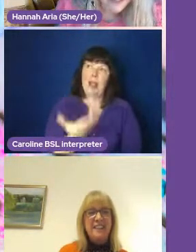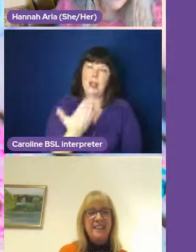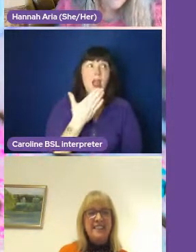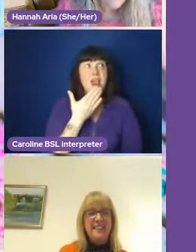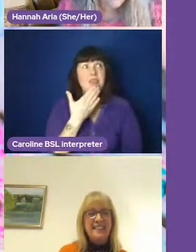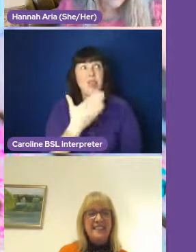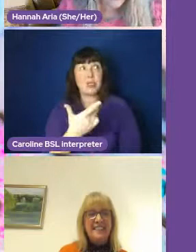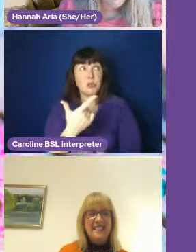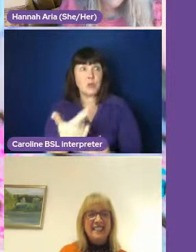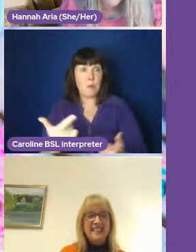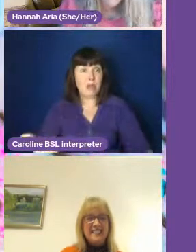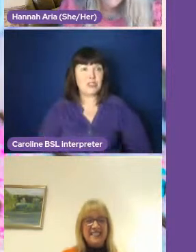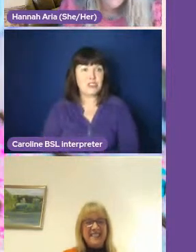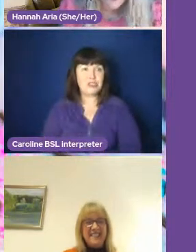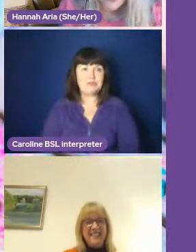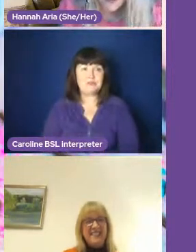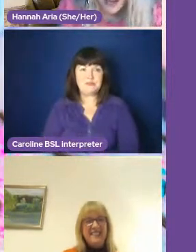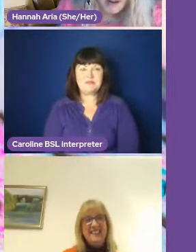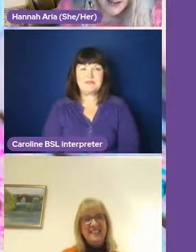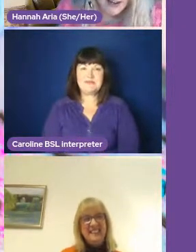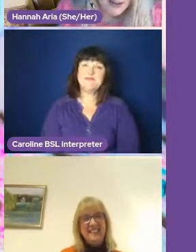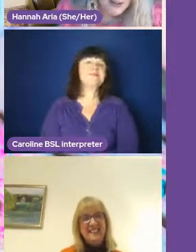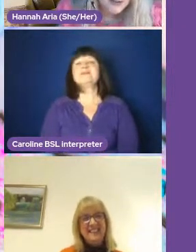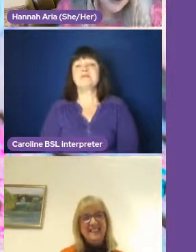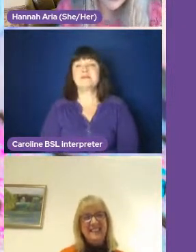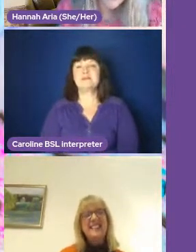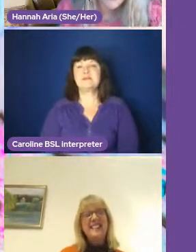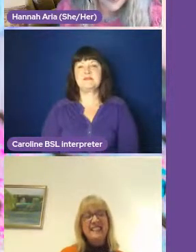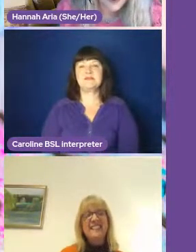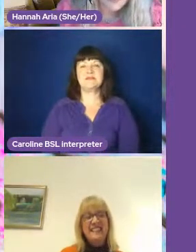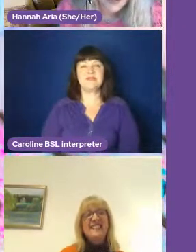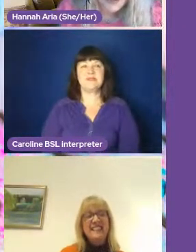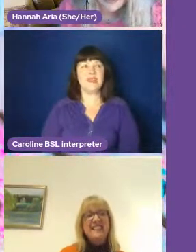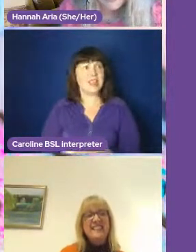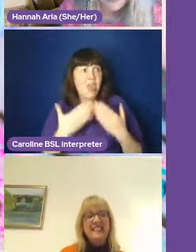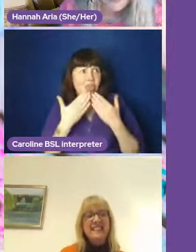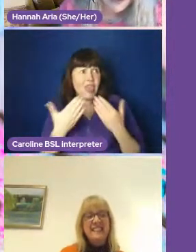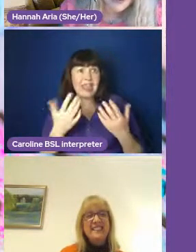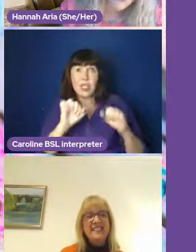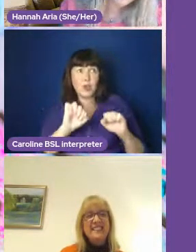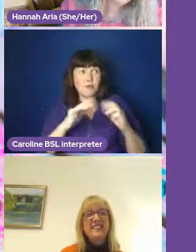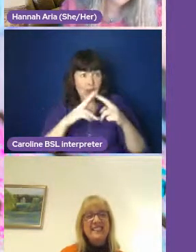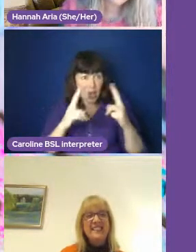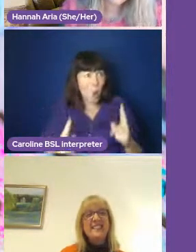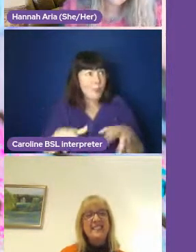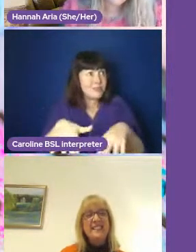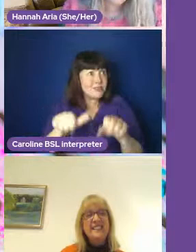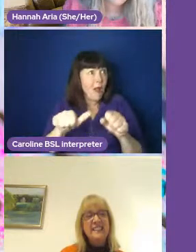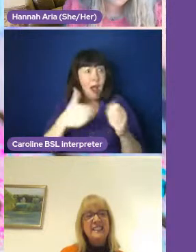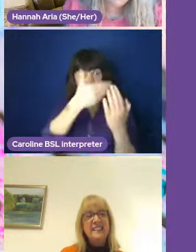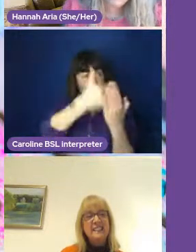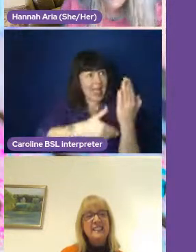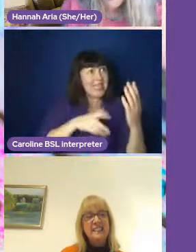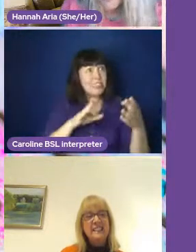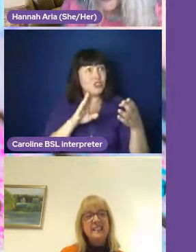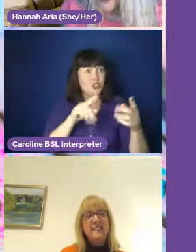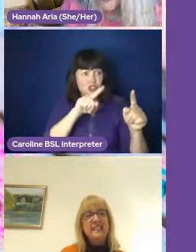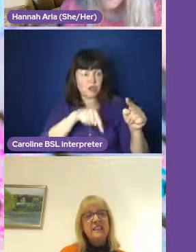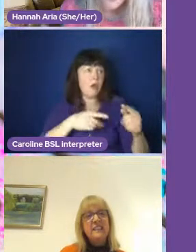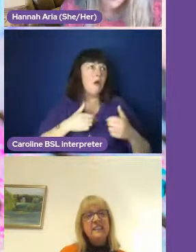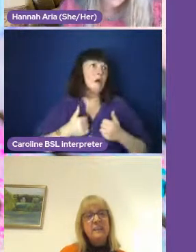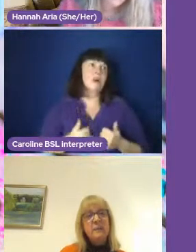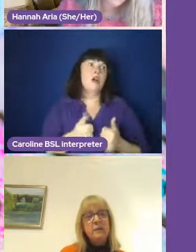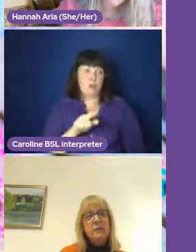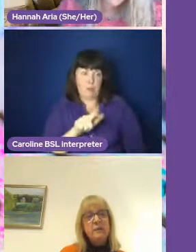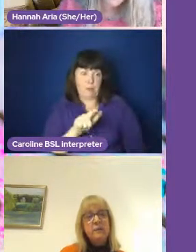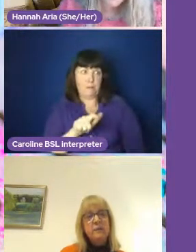much. And thank you for sharing us on the Homestart stuff and everything. We really do want people. I mean,